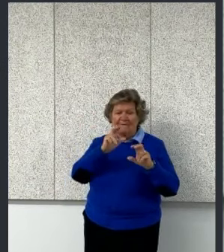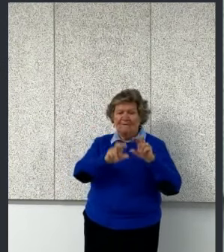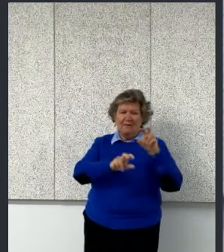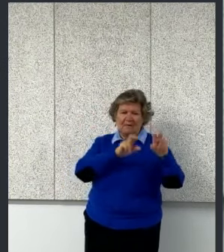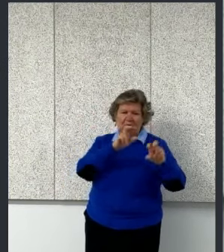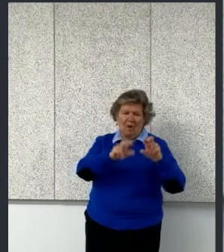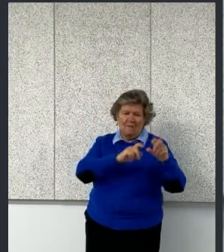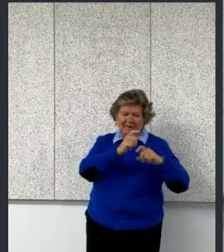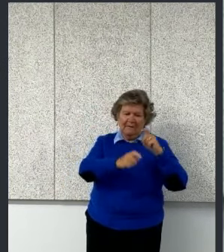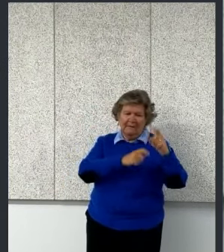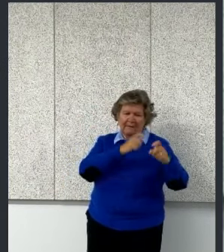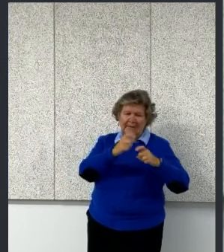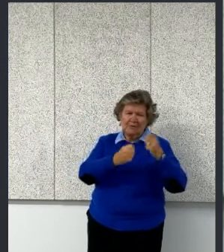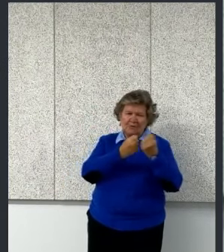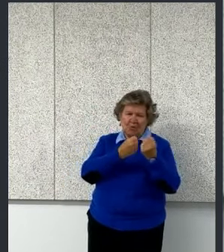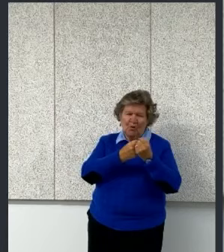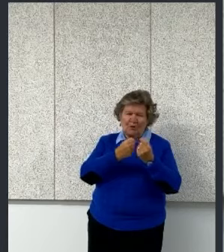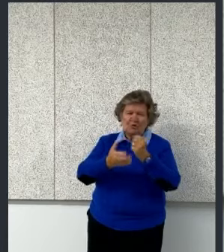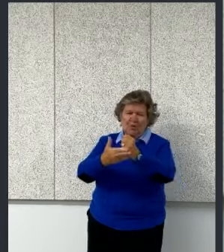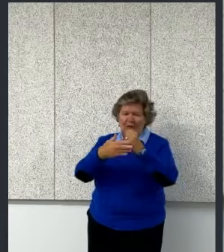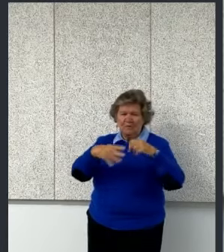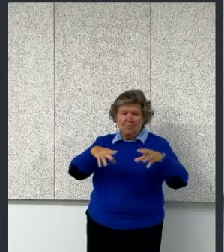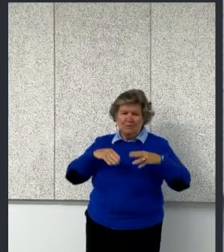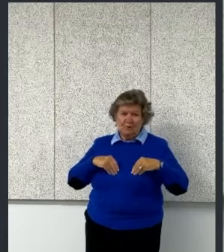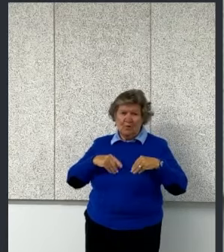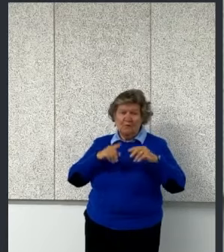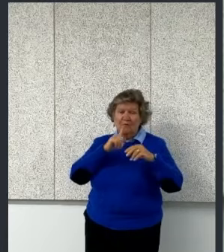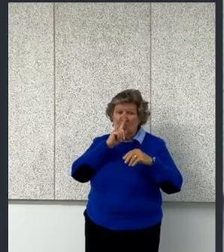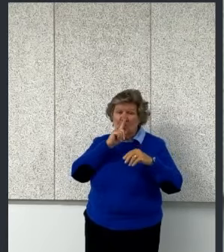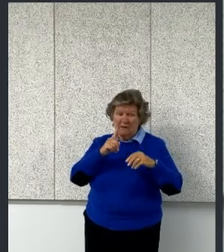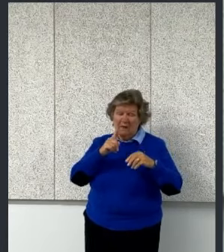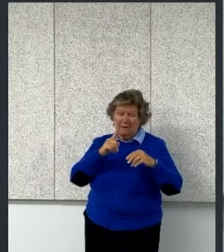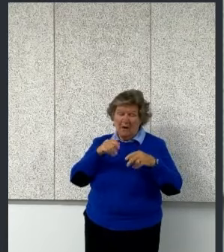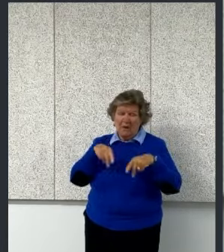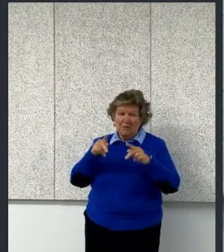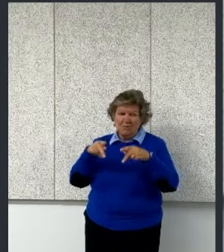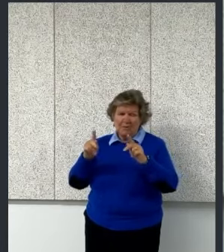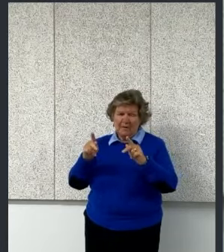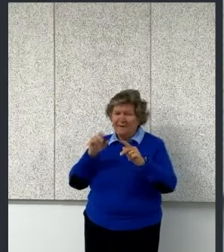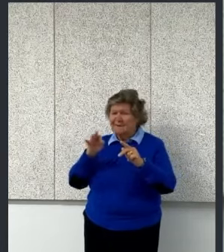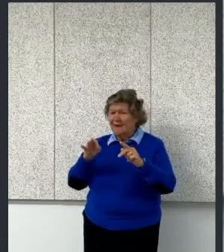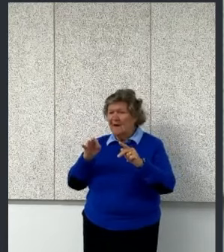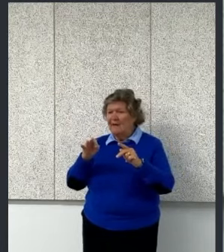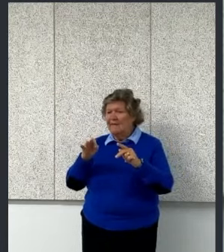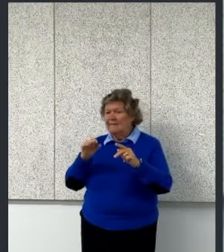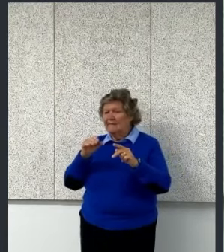to help absorb some of the very real opportunity cost of not